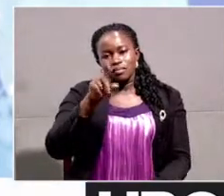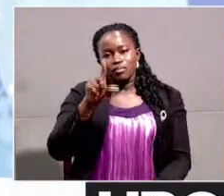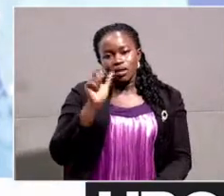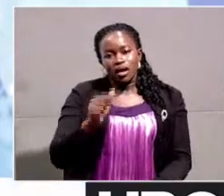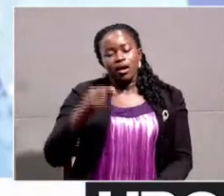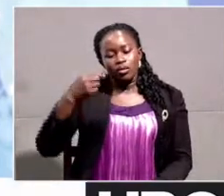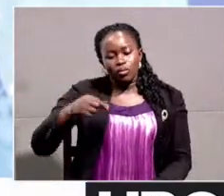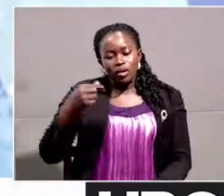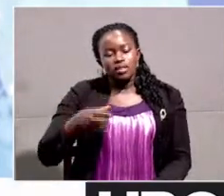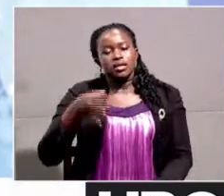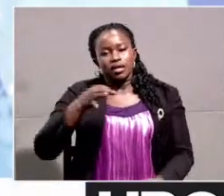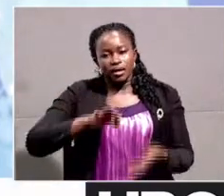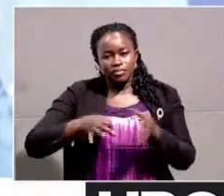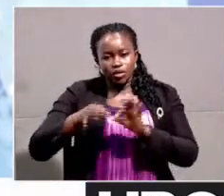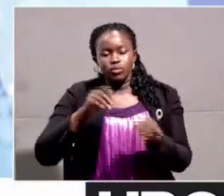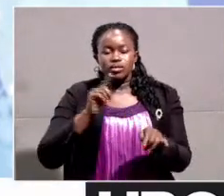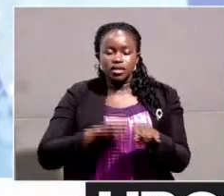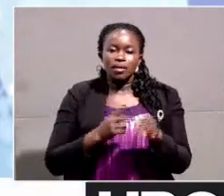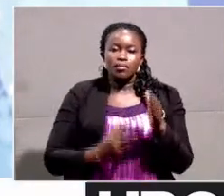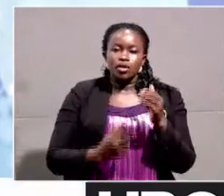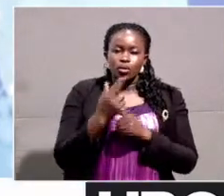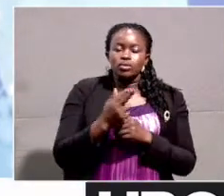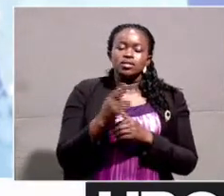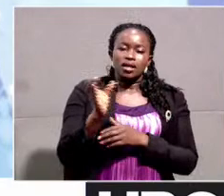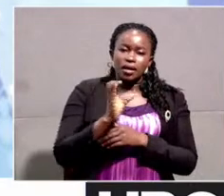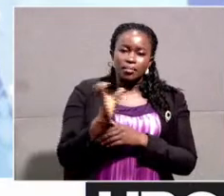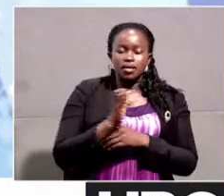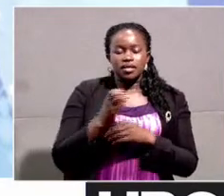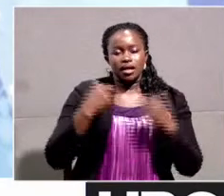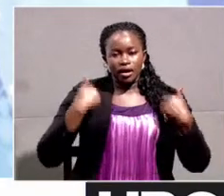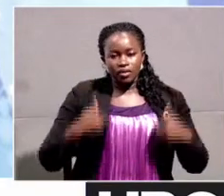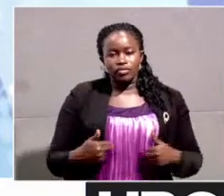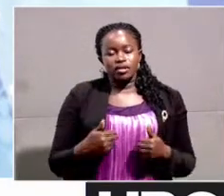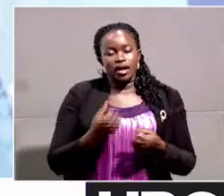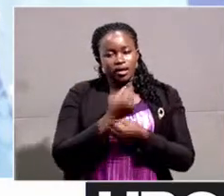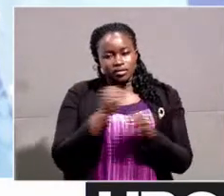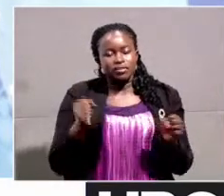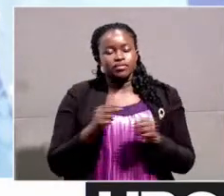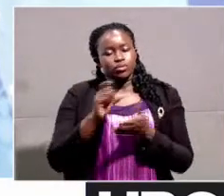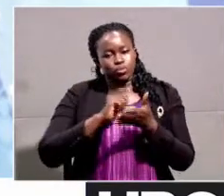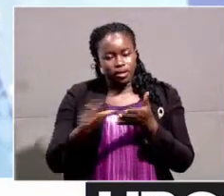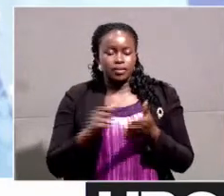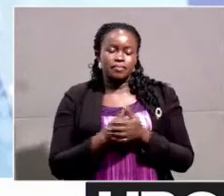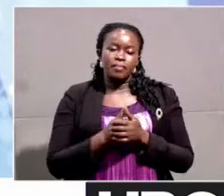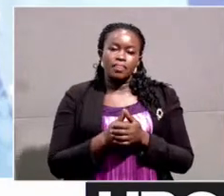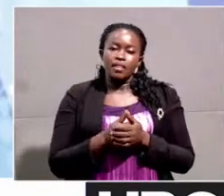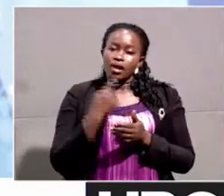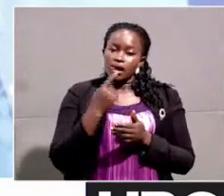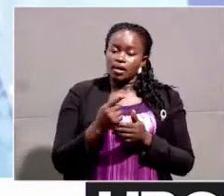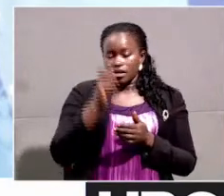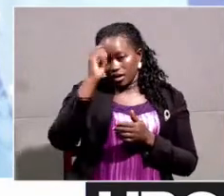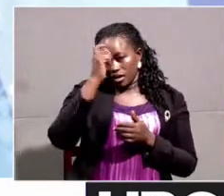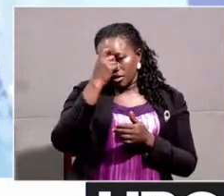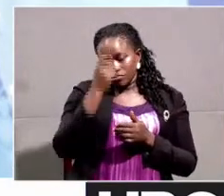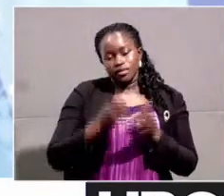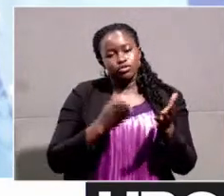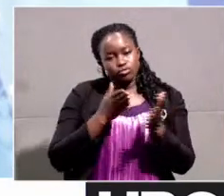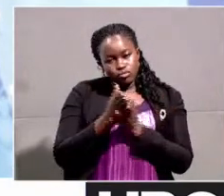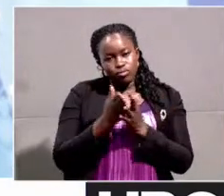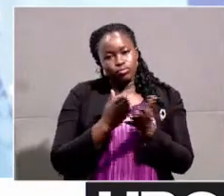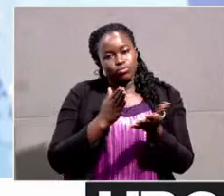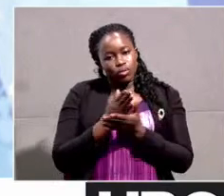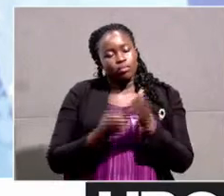at the launch company's Health and Safety Week, Nkonge said that although government has set rules